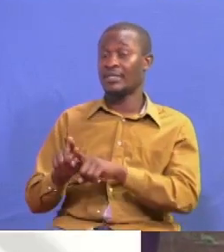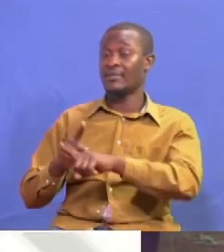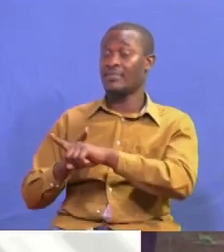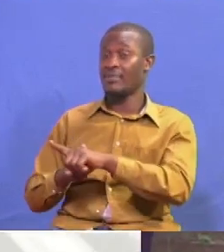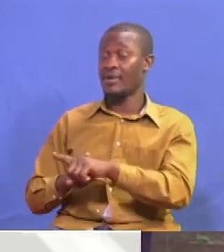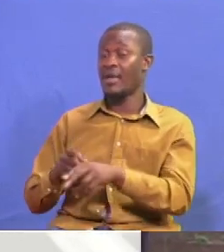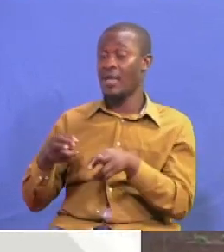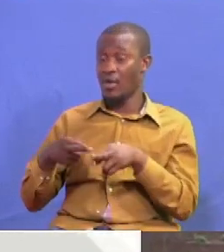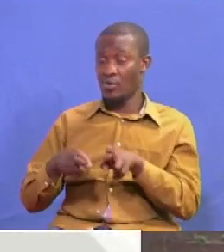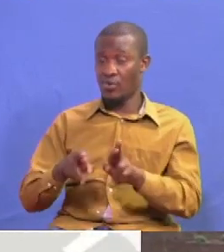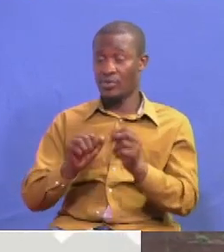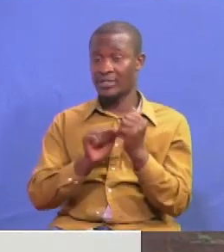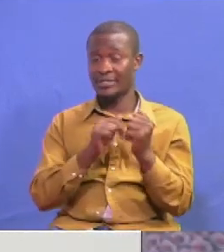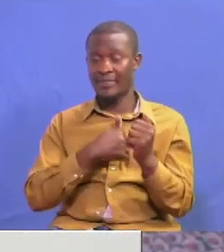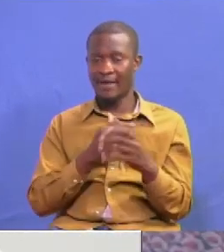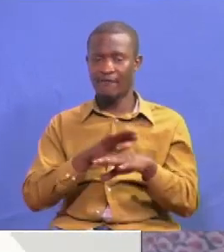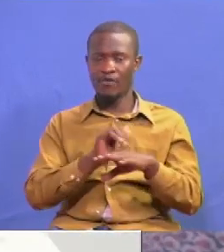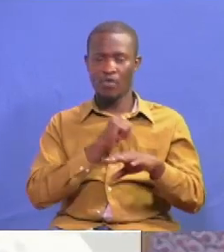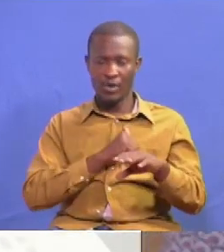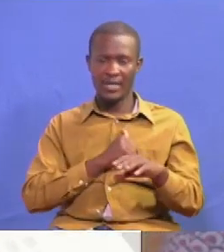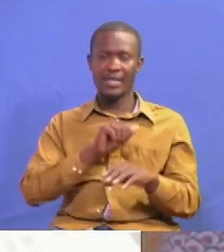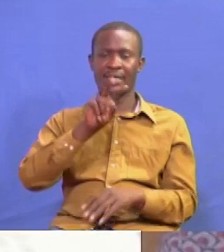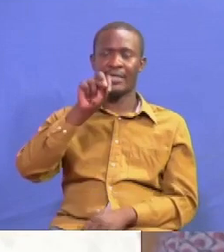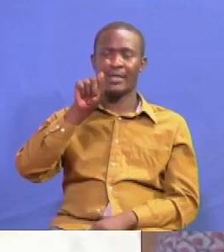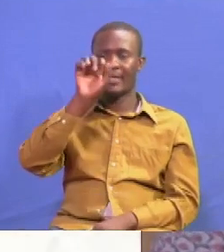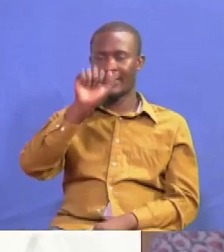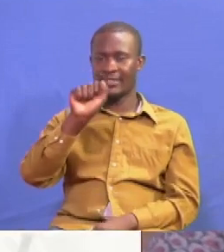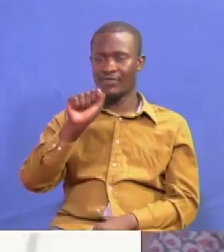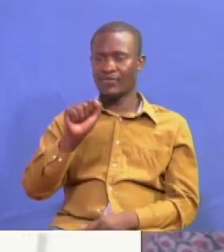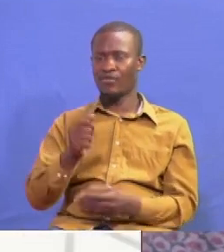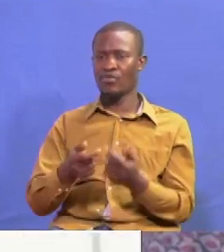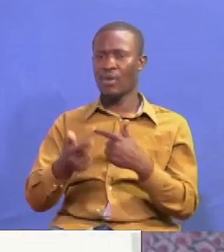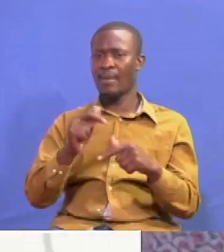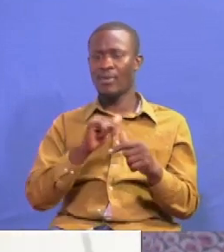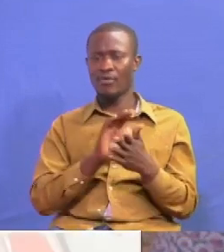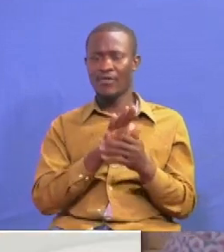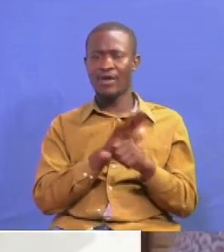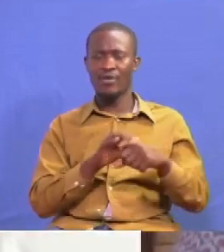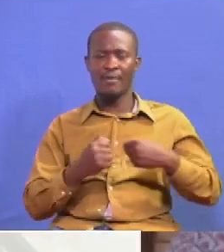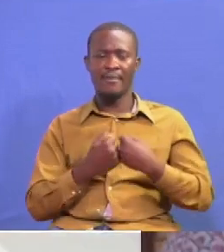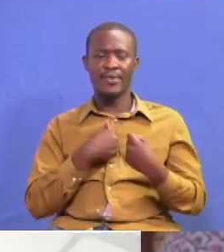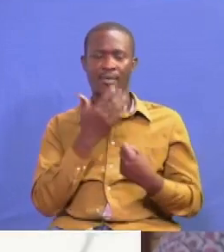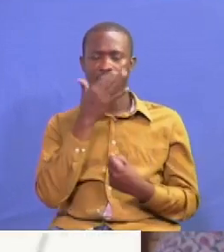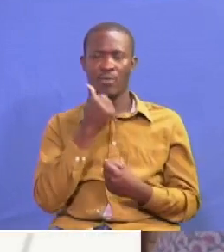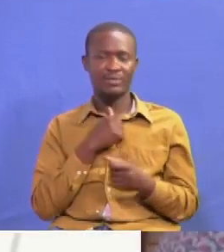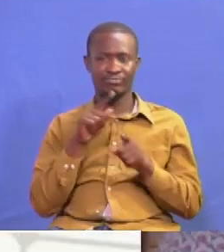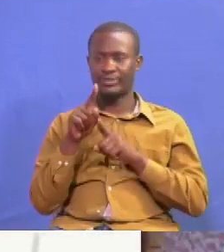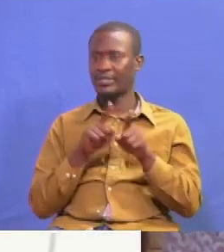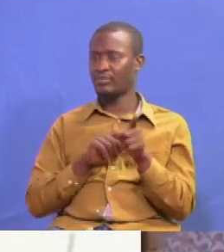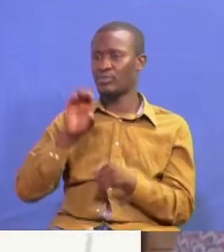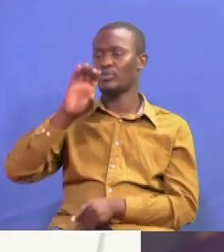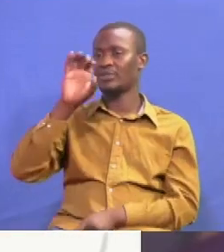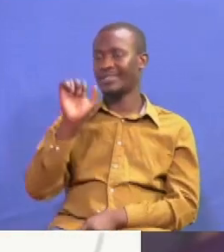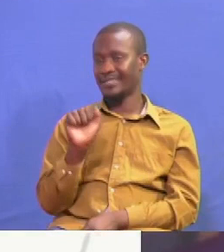time, road safety lobbies are calling out the NTSA for the rising road carnage and want Transport Cabinet Secretary